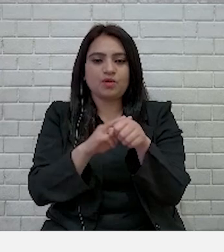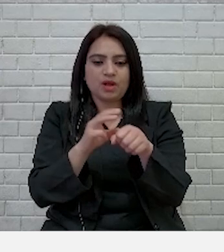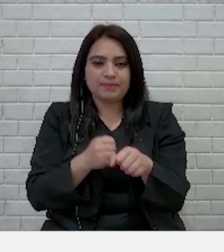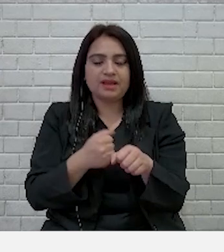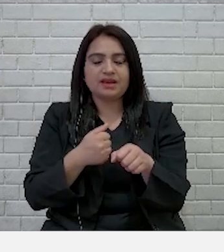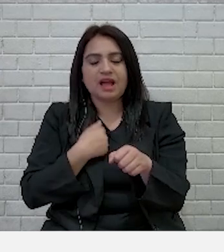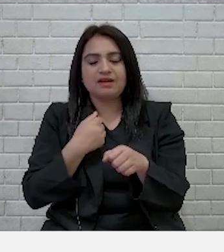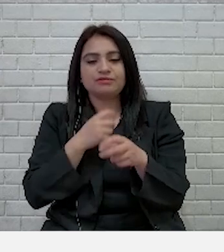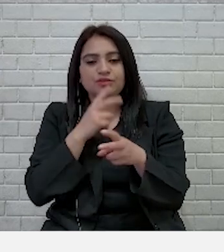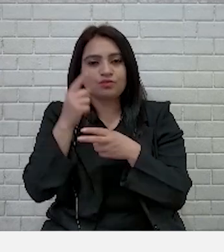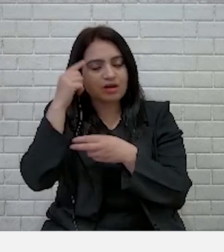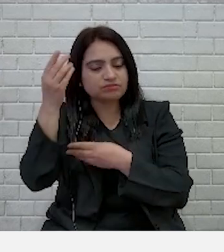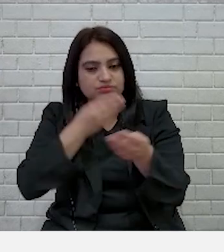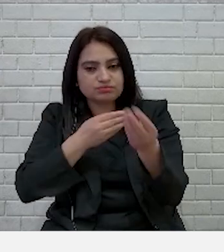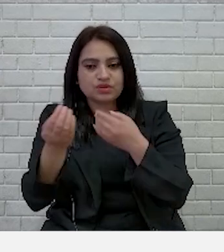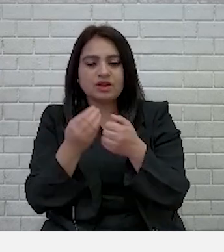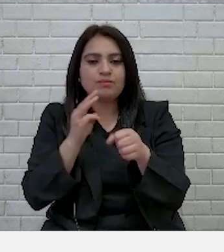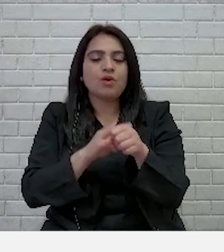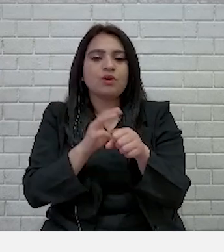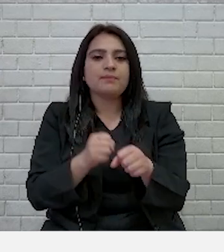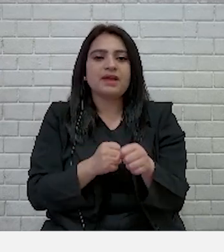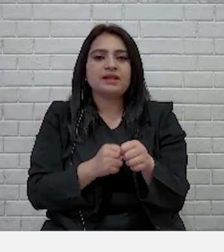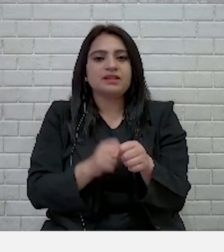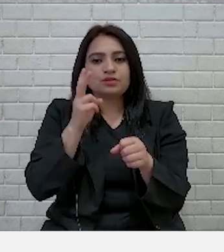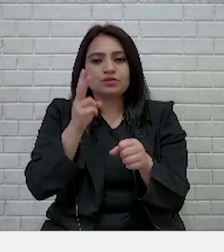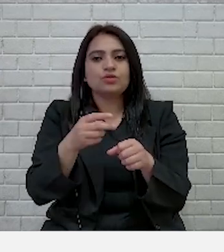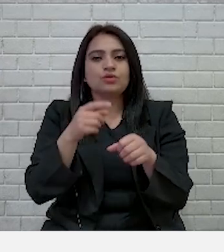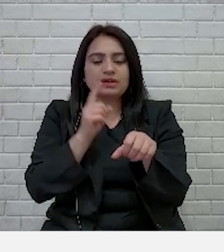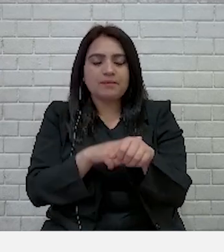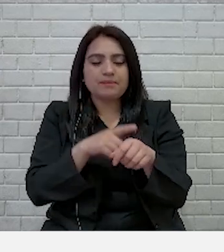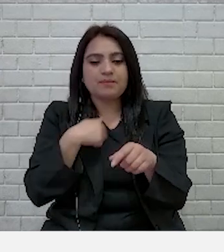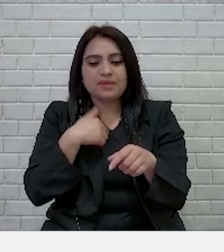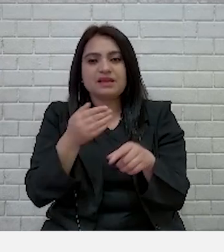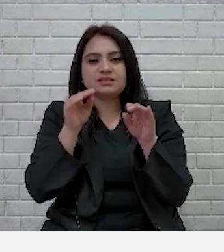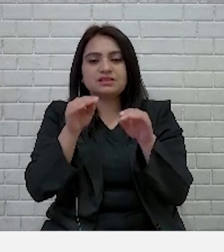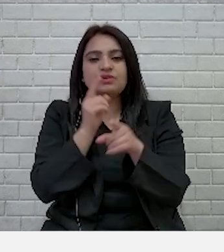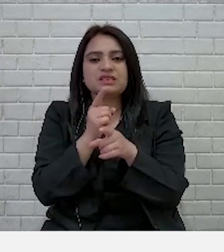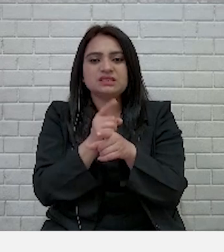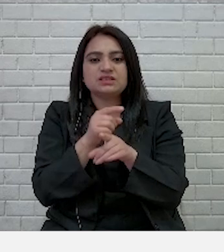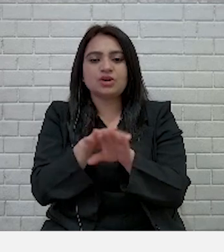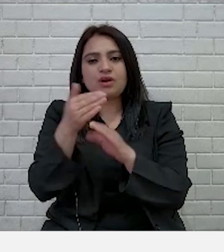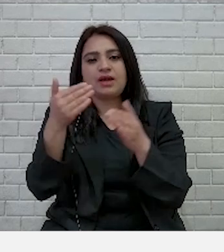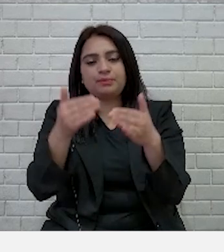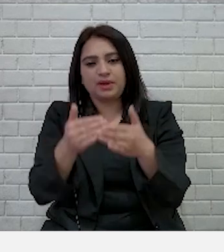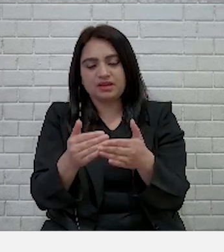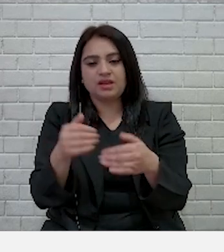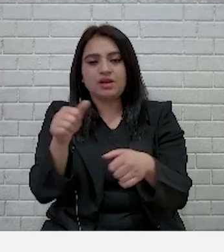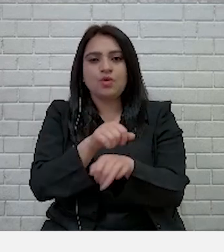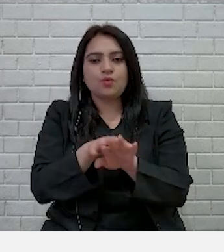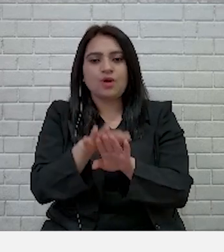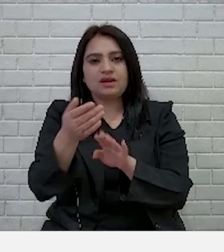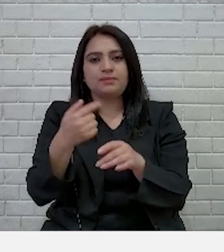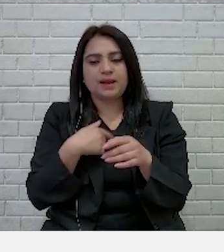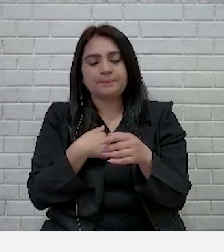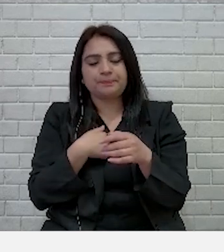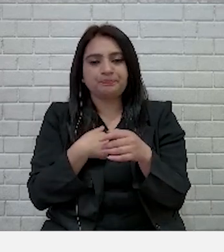And that is when I got mentorship from my mentors who helped me to become who I am today, who gave me the confidence to stand in